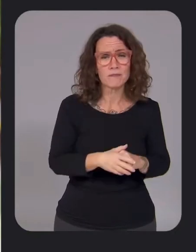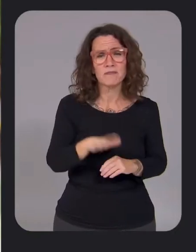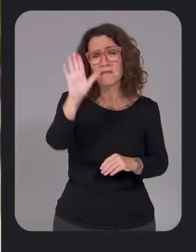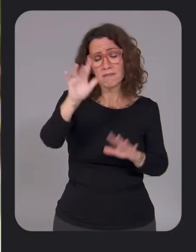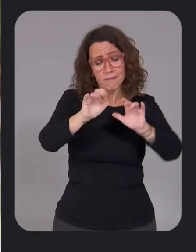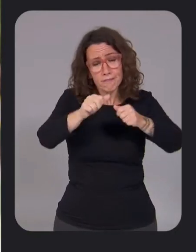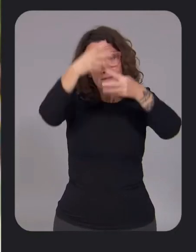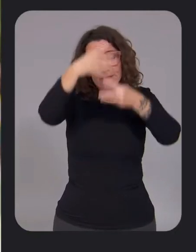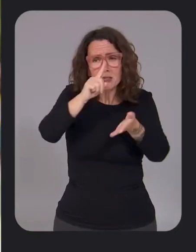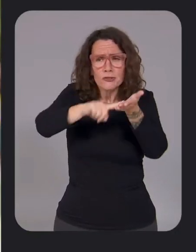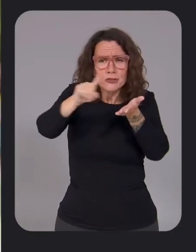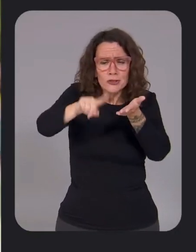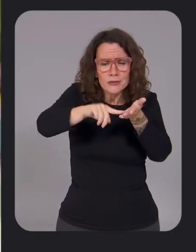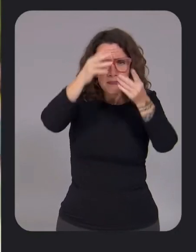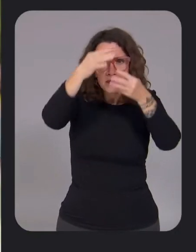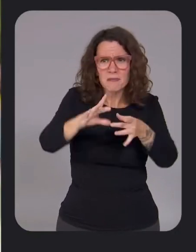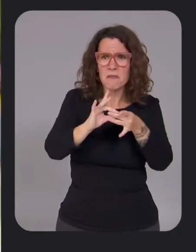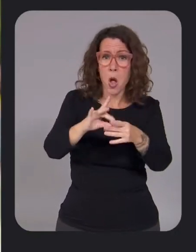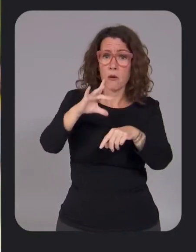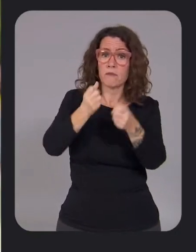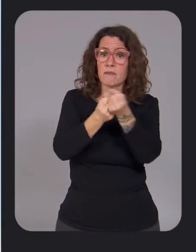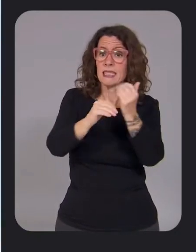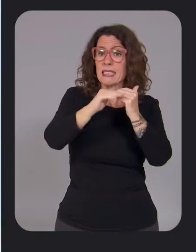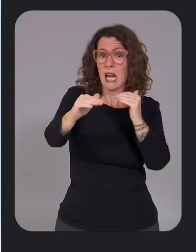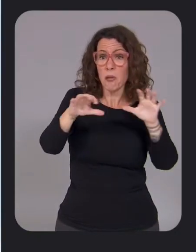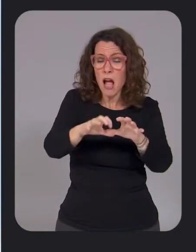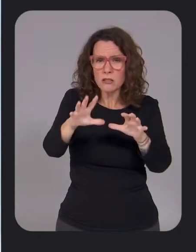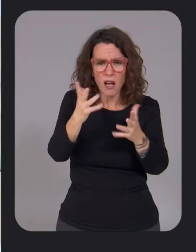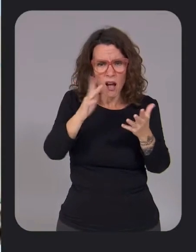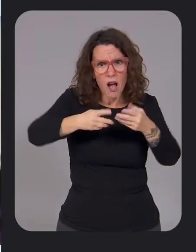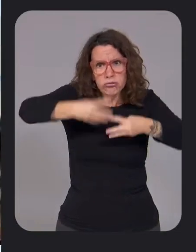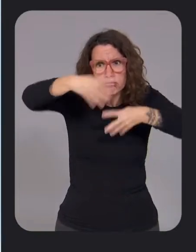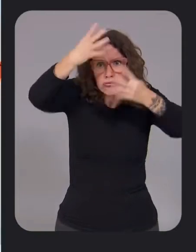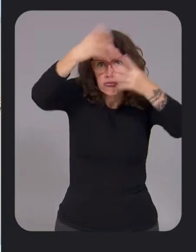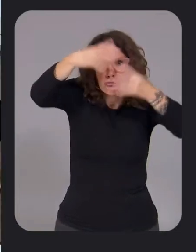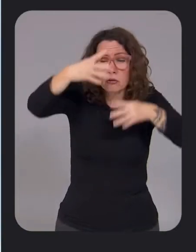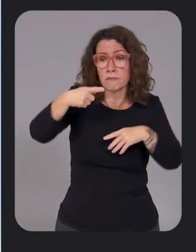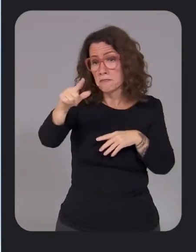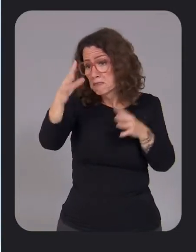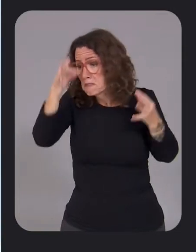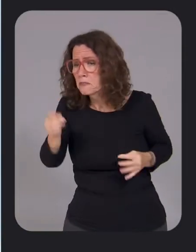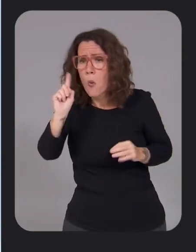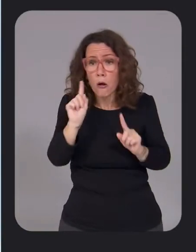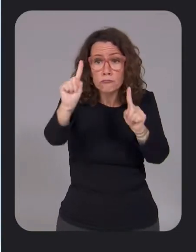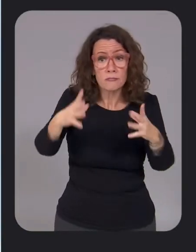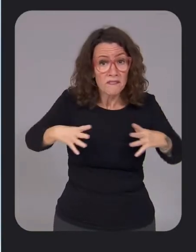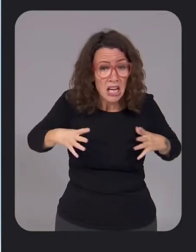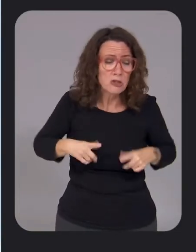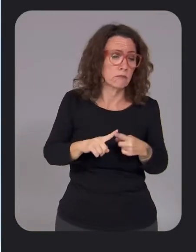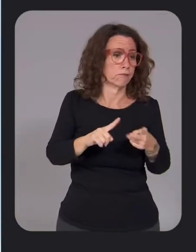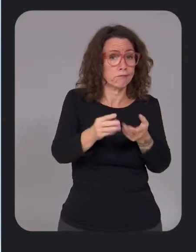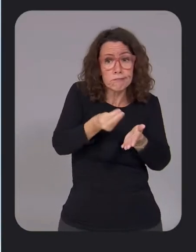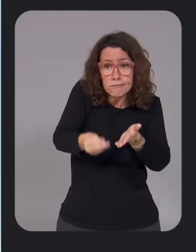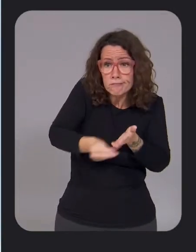Search interest in sustainable actions has never been higher. Whether people are deciding where to vacation, what to buy, or just looking